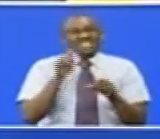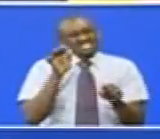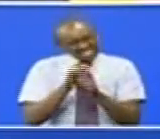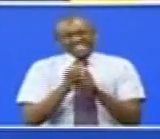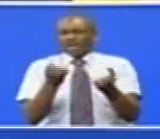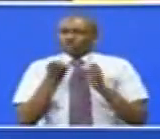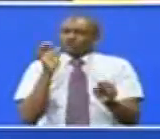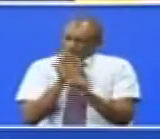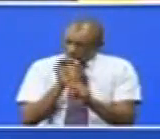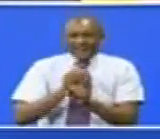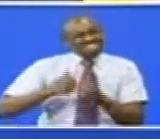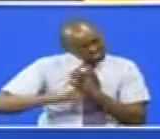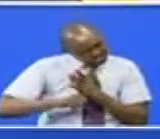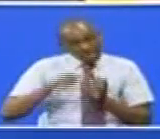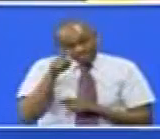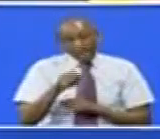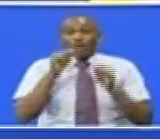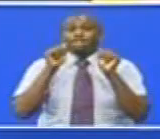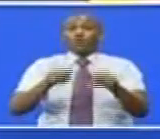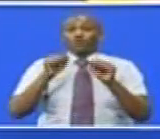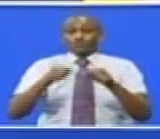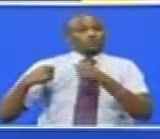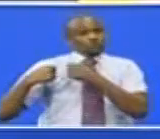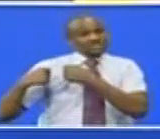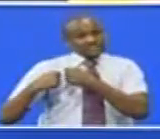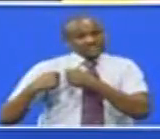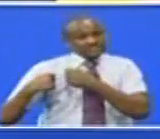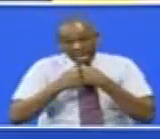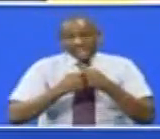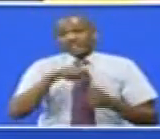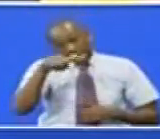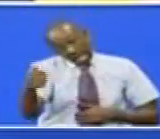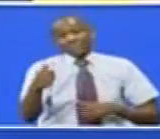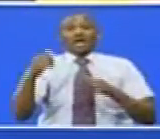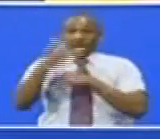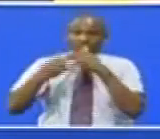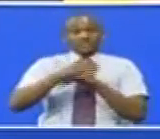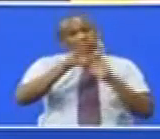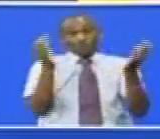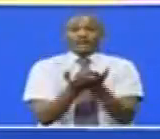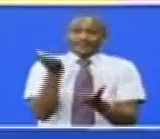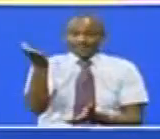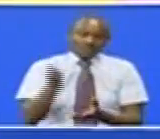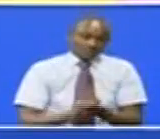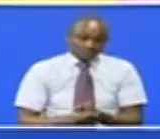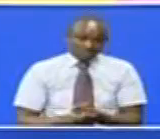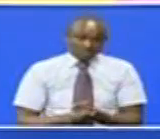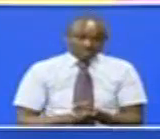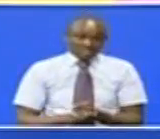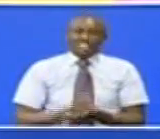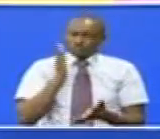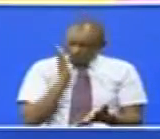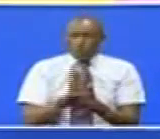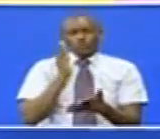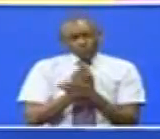to be taken care of so that they can be able to challenge the other countries in the world. It is indeed